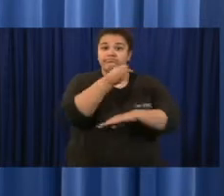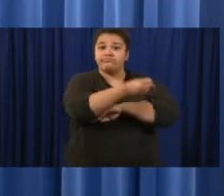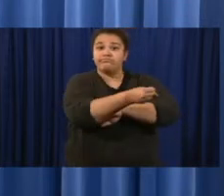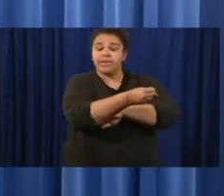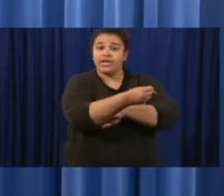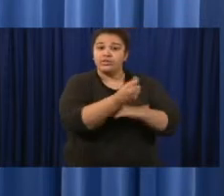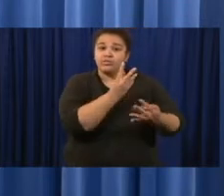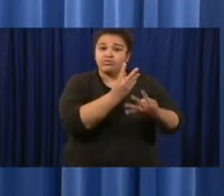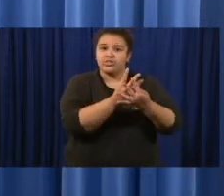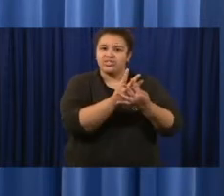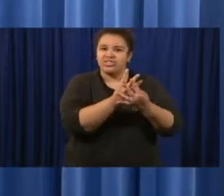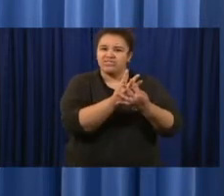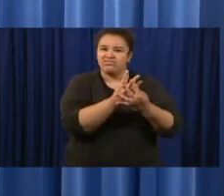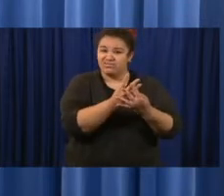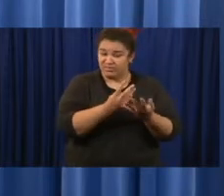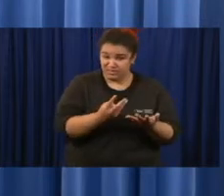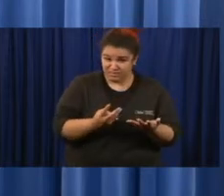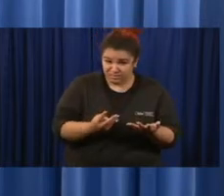DRC population?